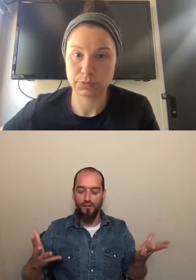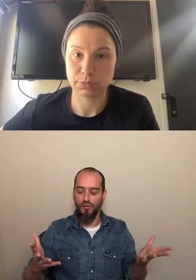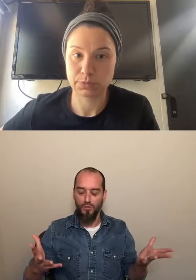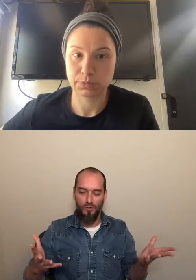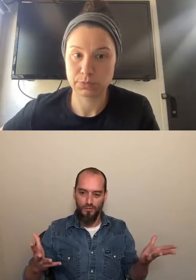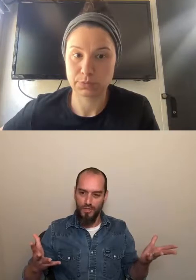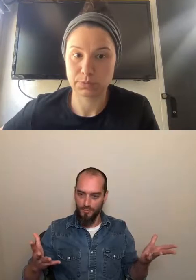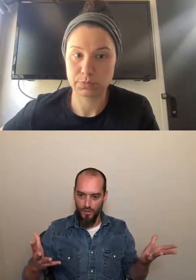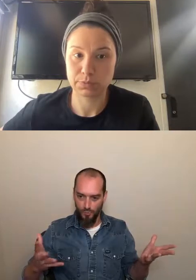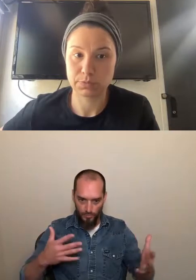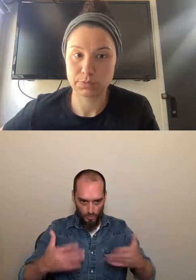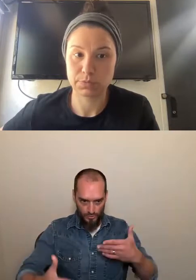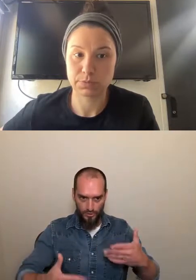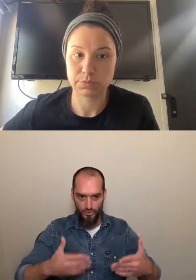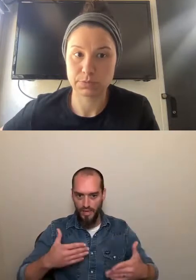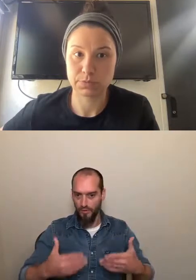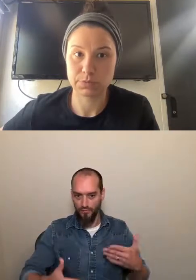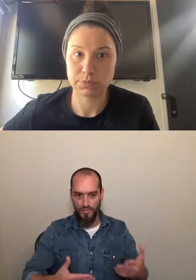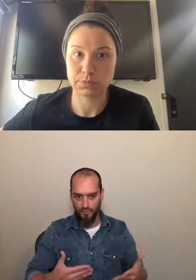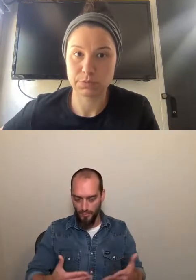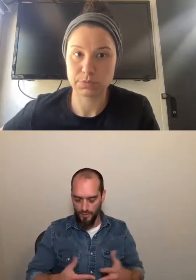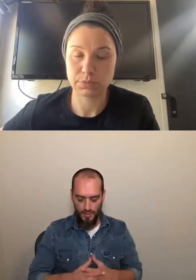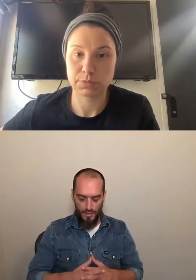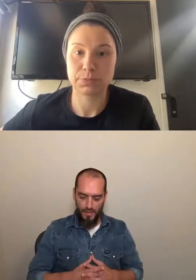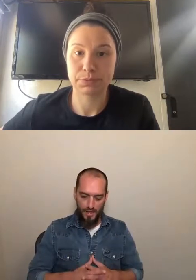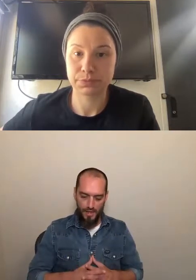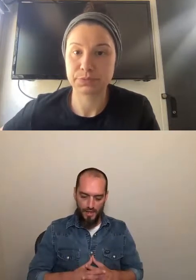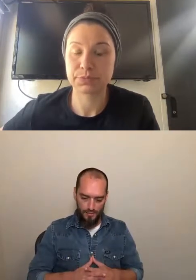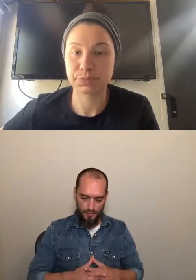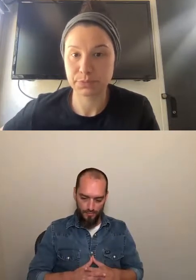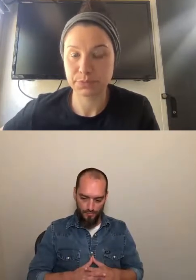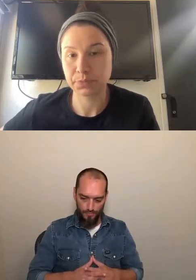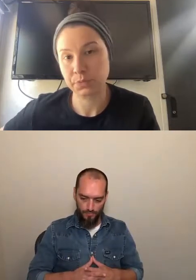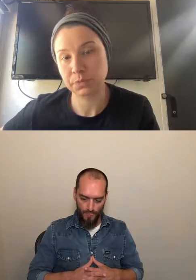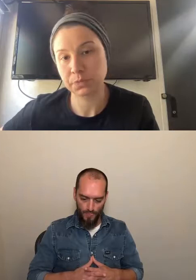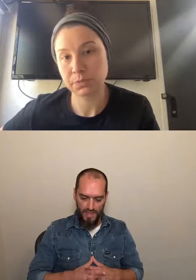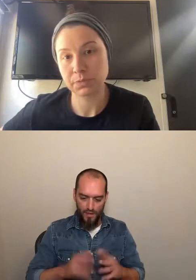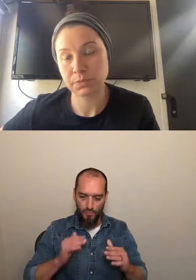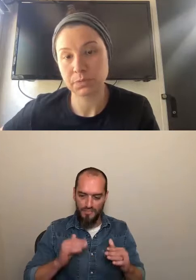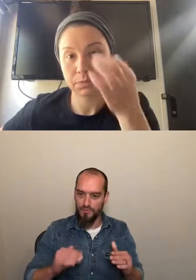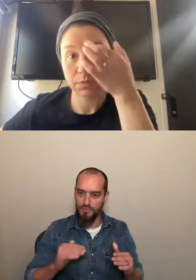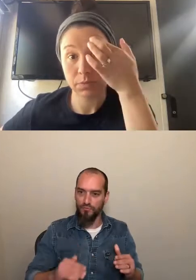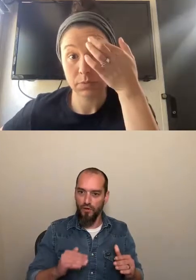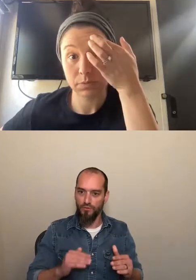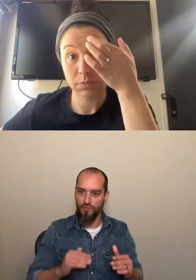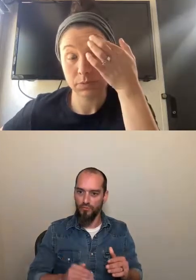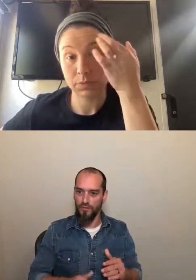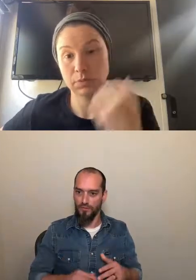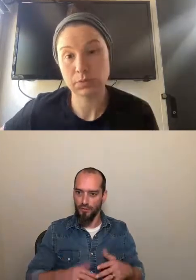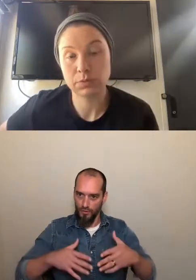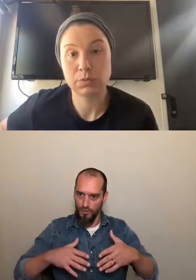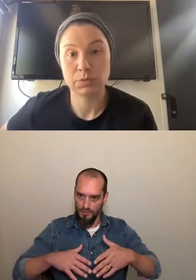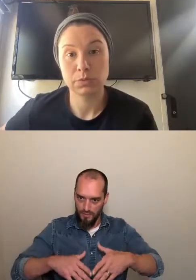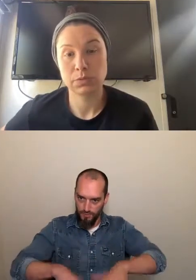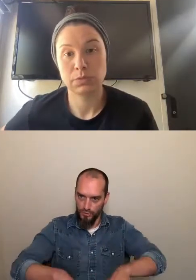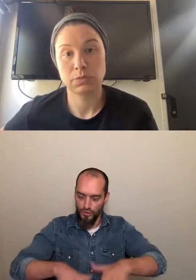light a long, long, long time ago, what mold can do, the health effects from it. And it always seems to fall on deaf ears,